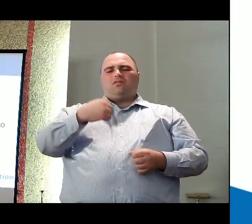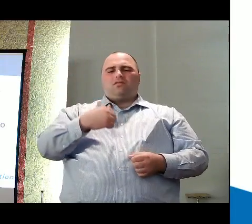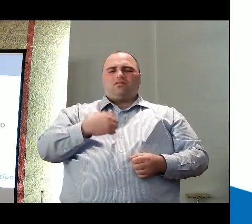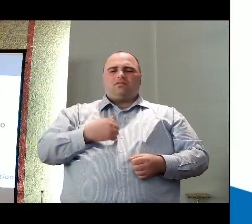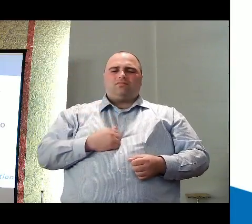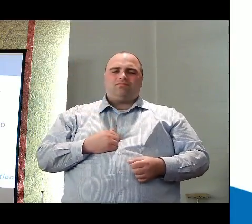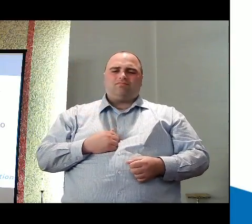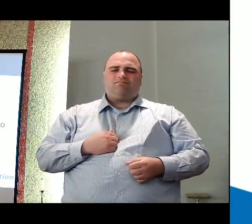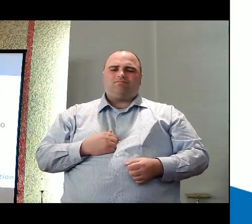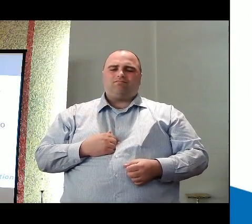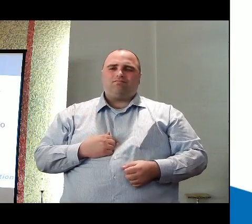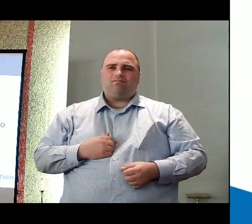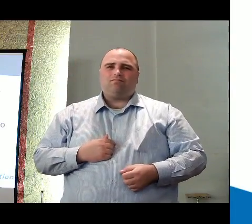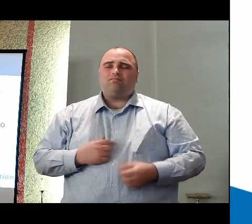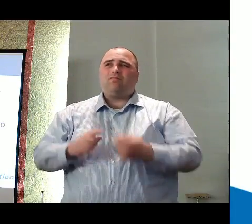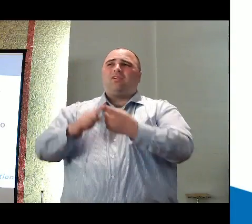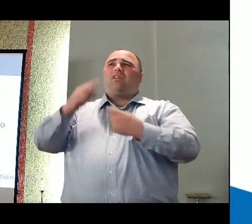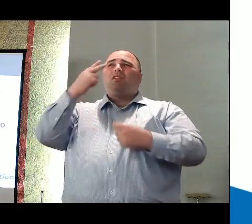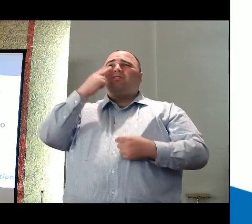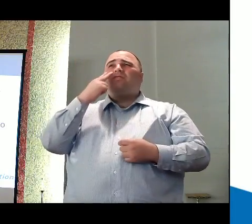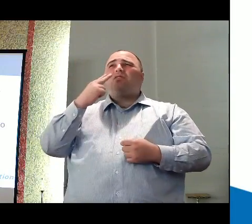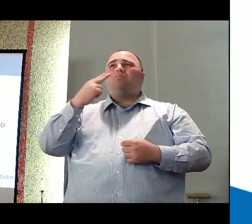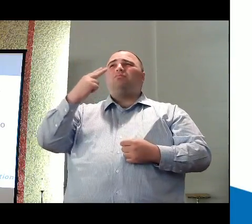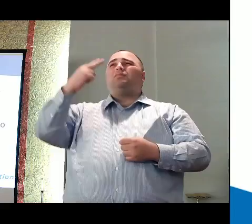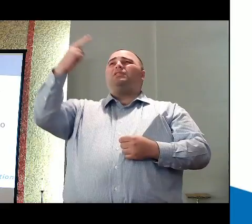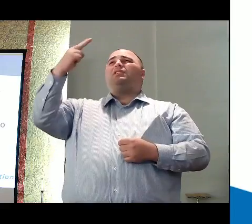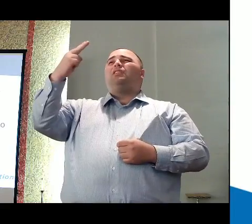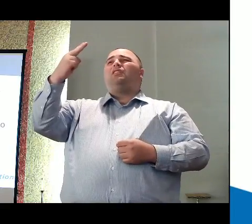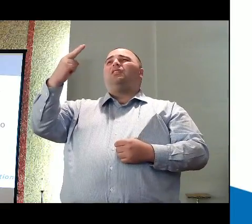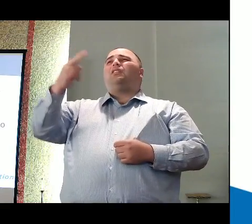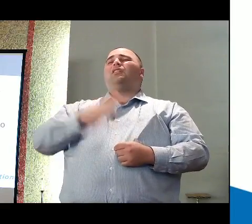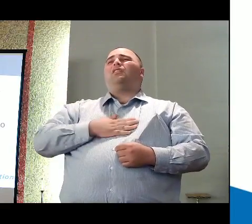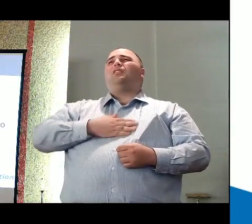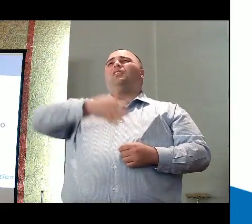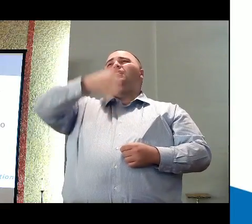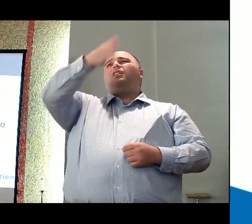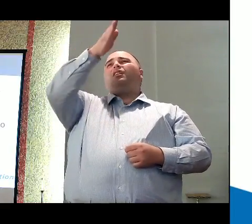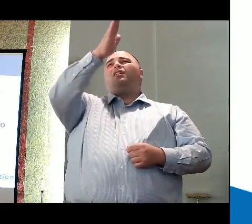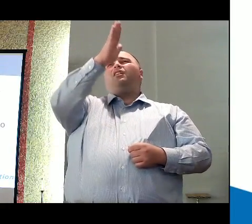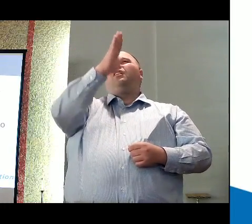get in the way of